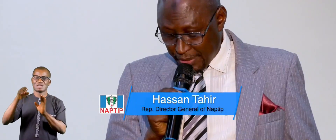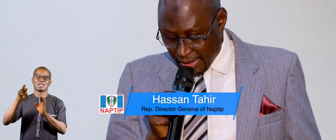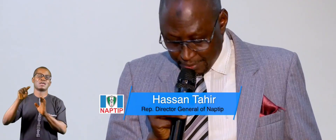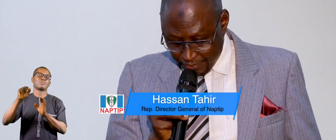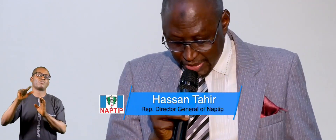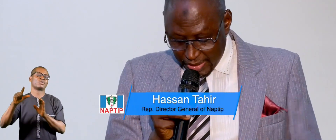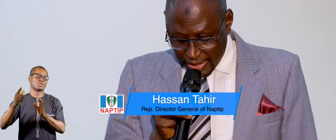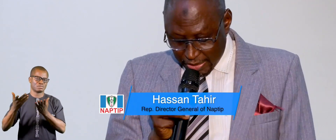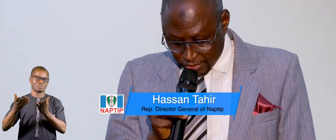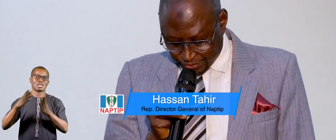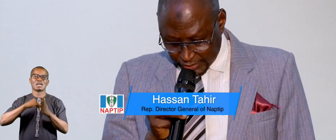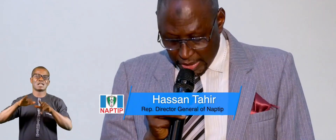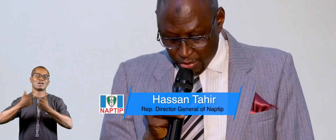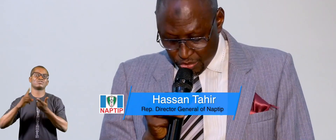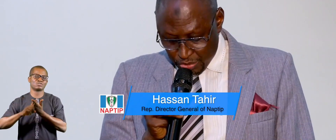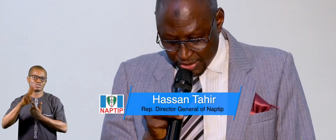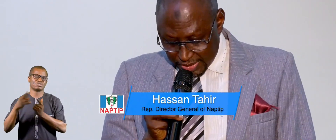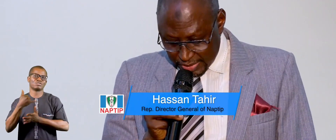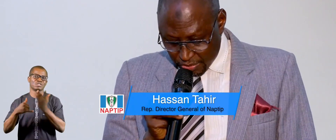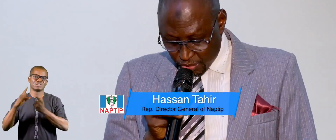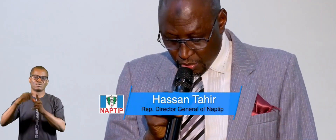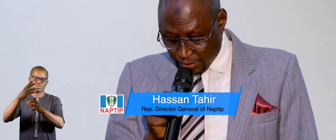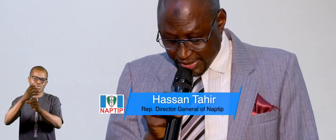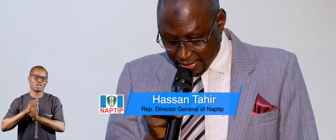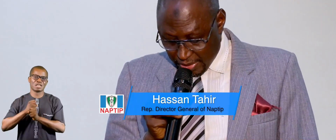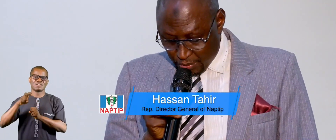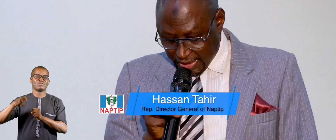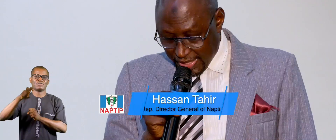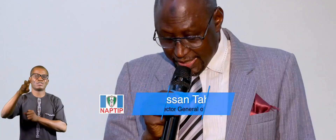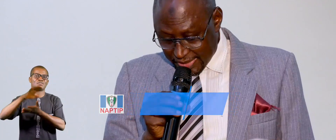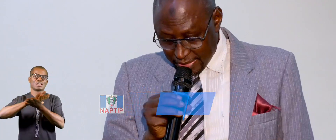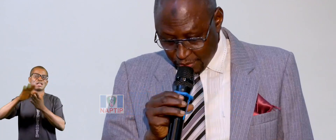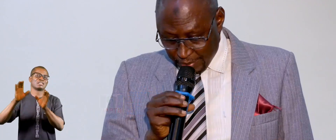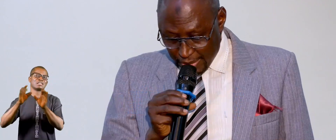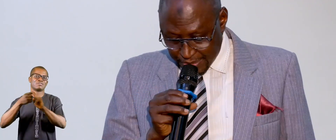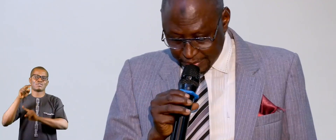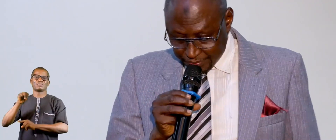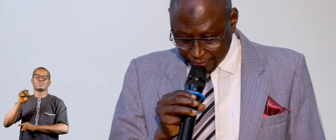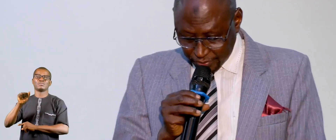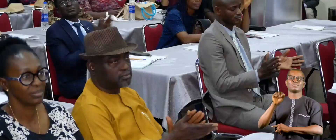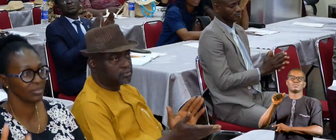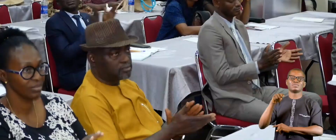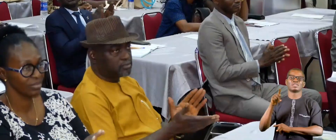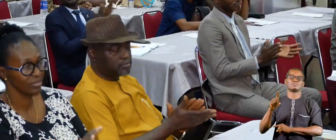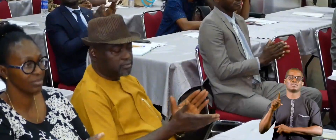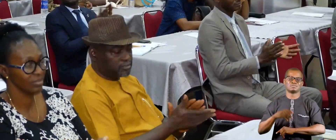call TICAP, and how to use it to obtain travel clearance from NAPTIP.